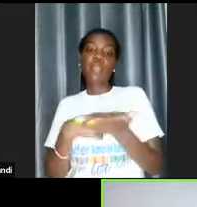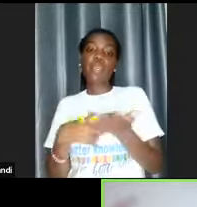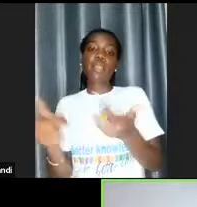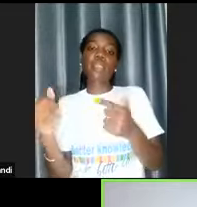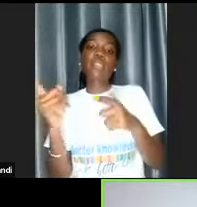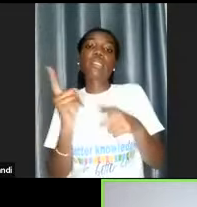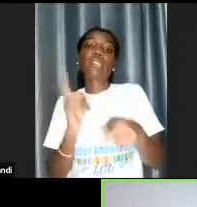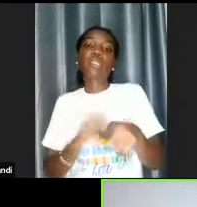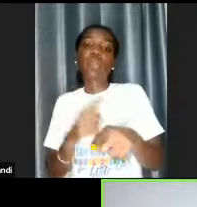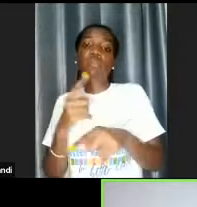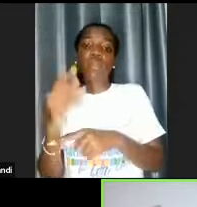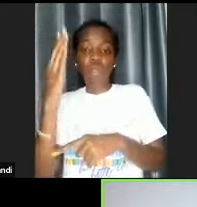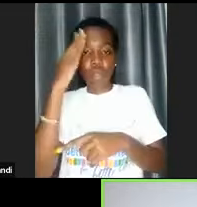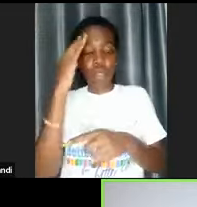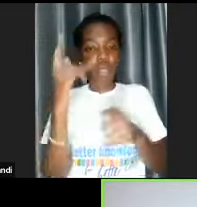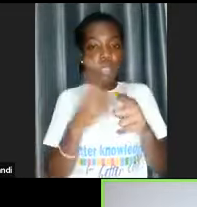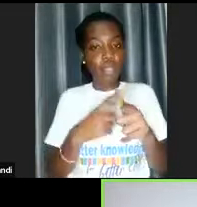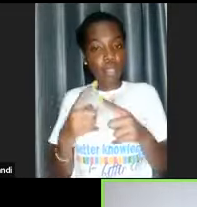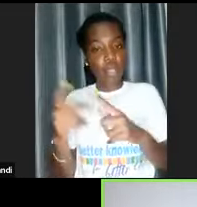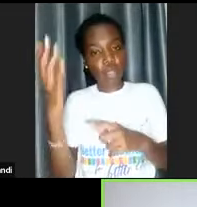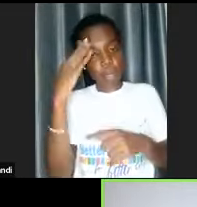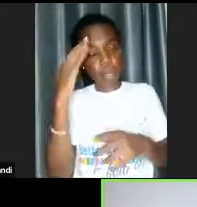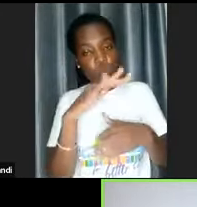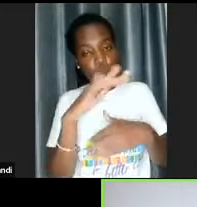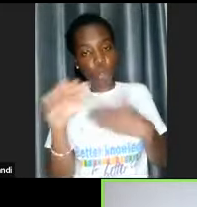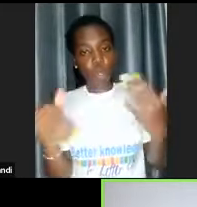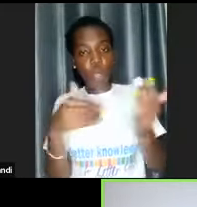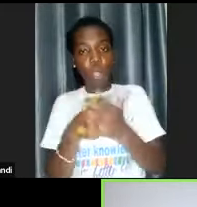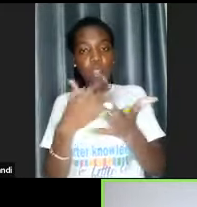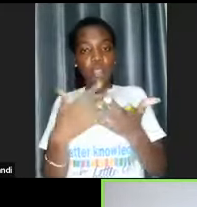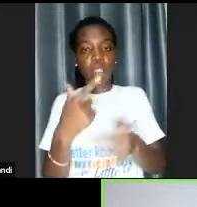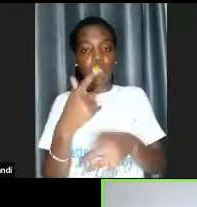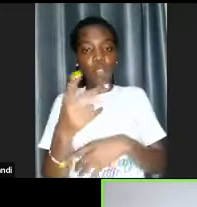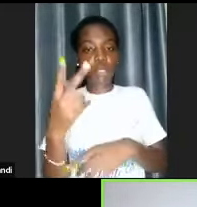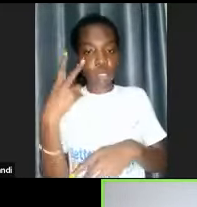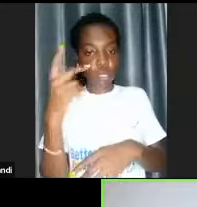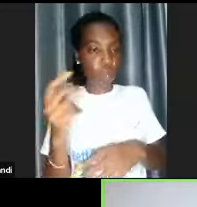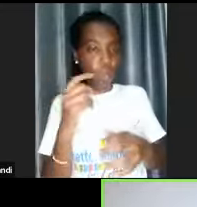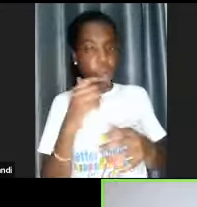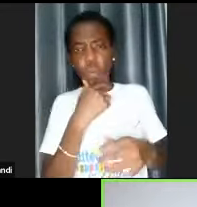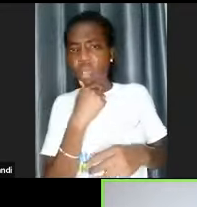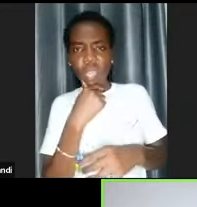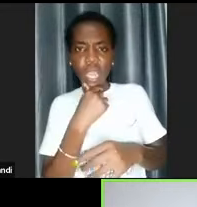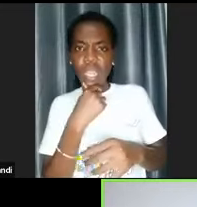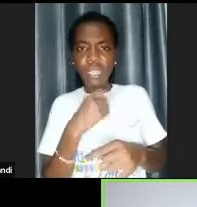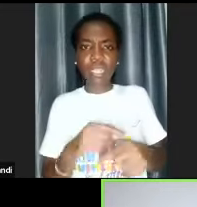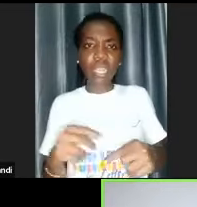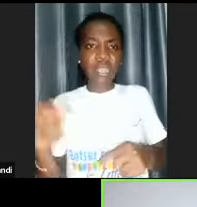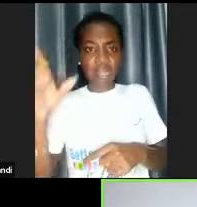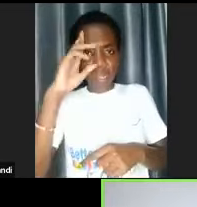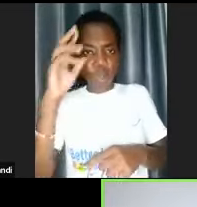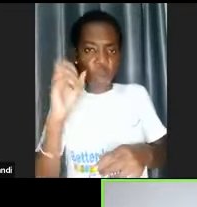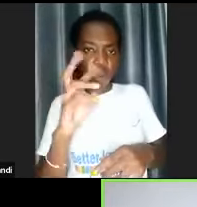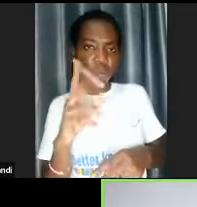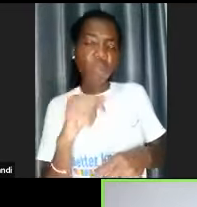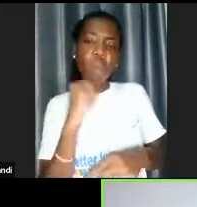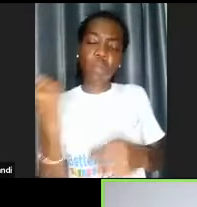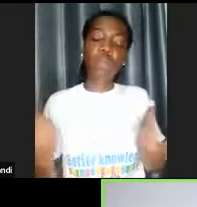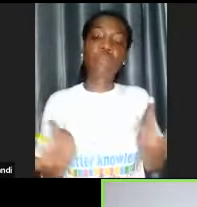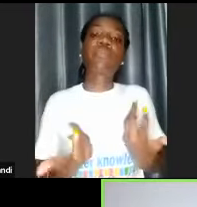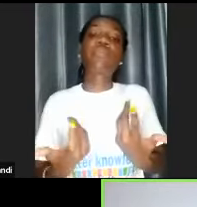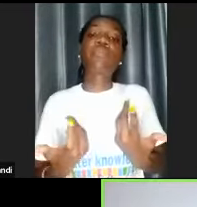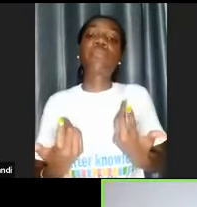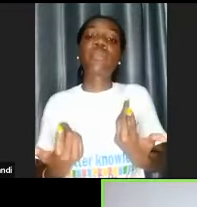as you unpack all these things that you're wondering whether they're your purpose or not, you know? And